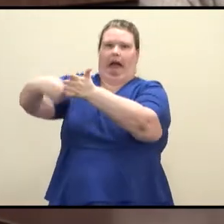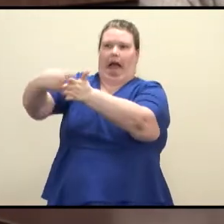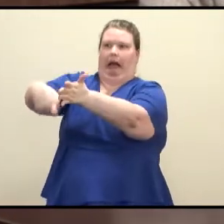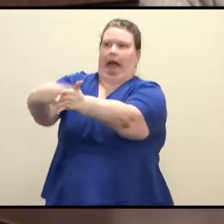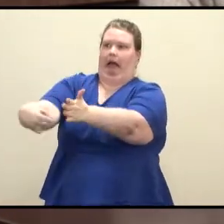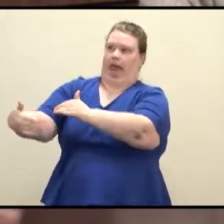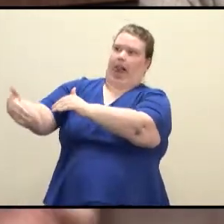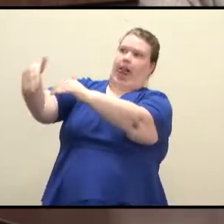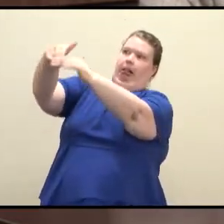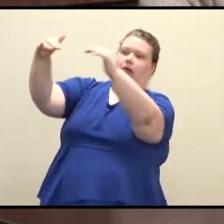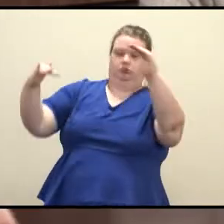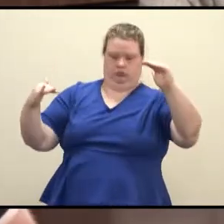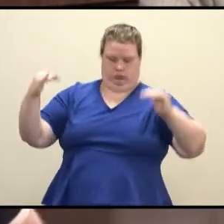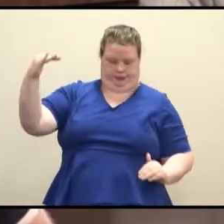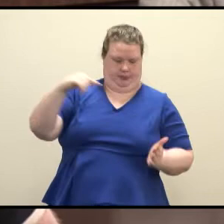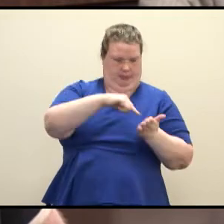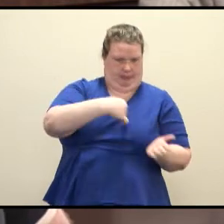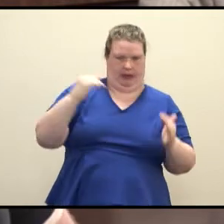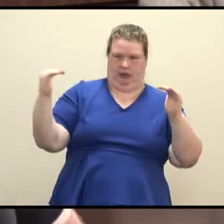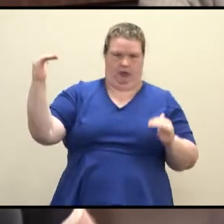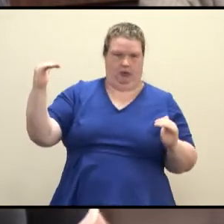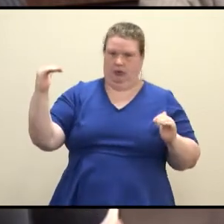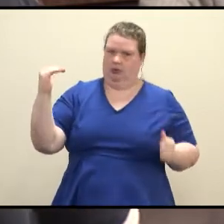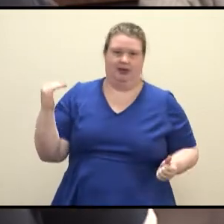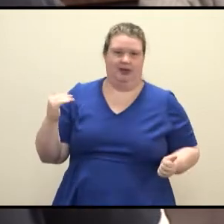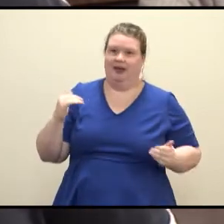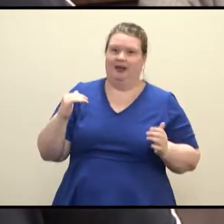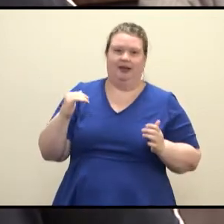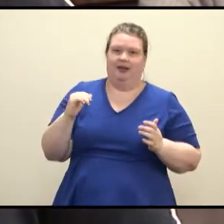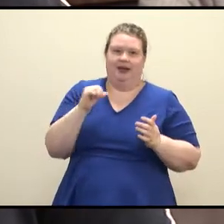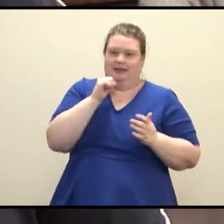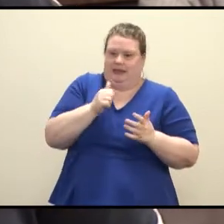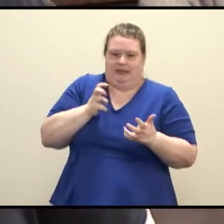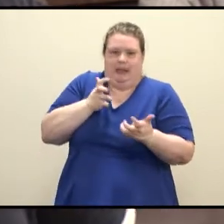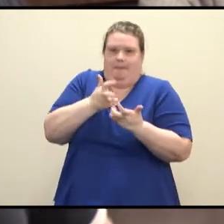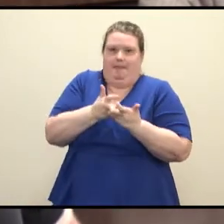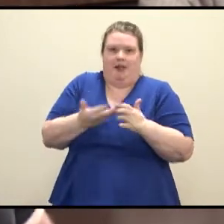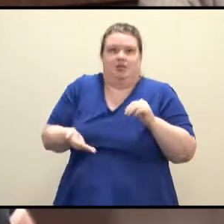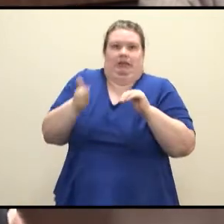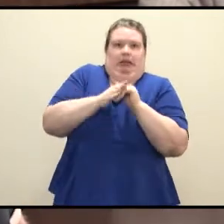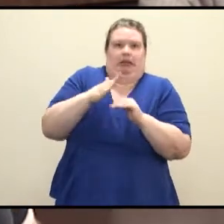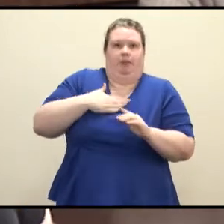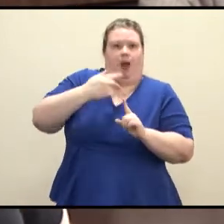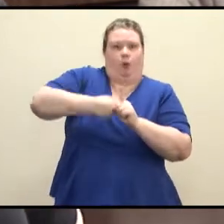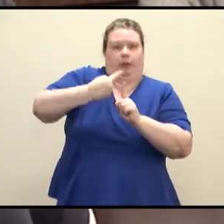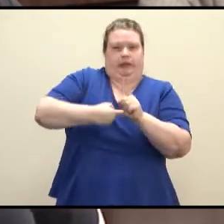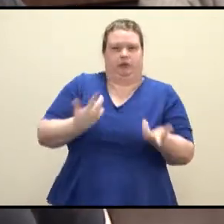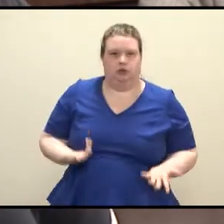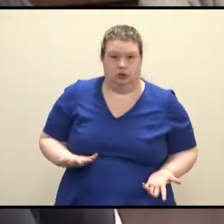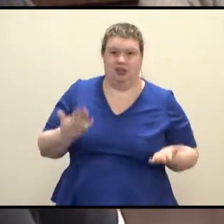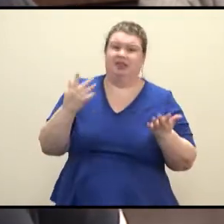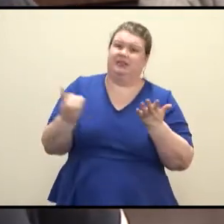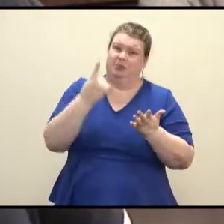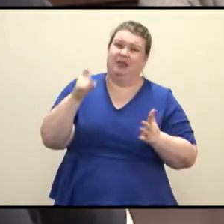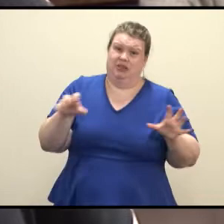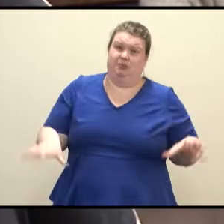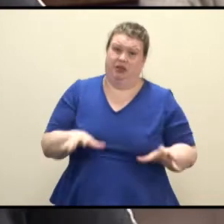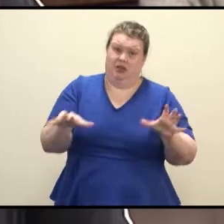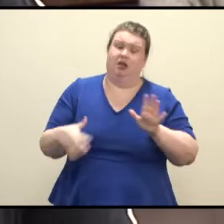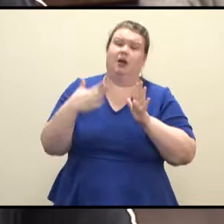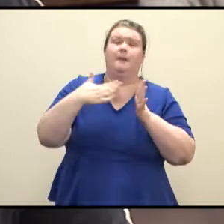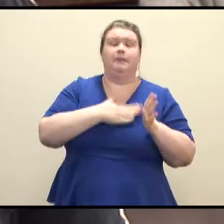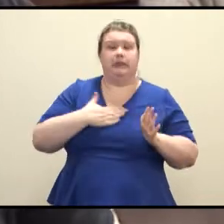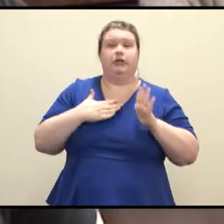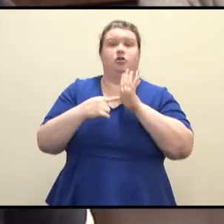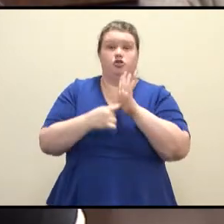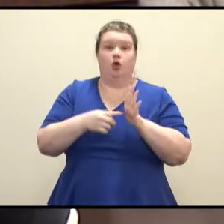even cover the increase that is currently set in my rent. Something must be done. I hope that you're able to show that Waco continues to value teachers, and one way